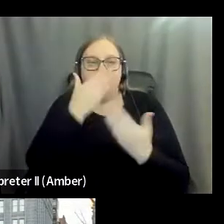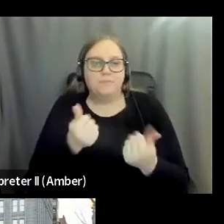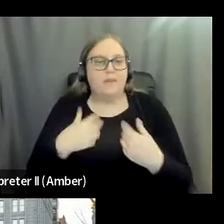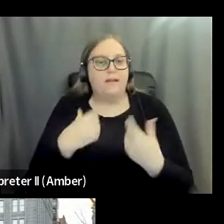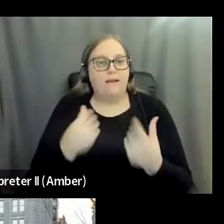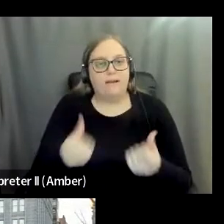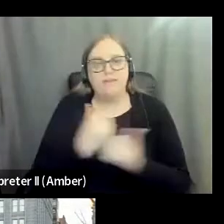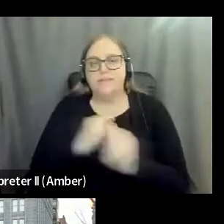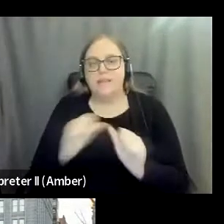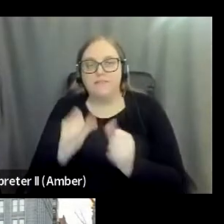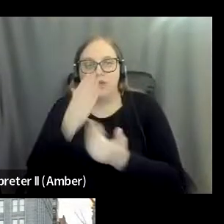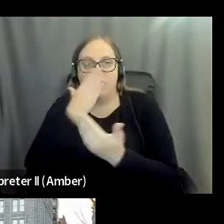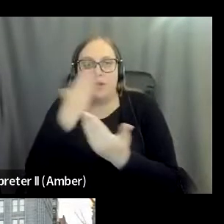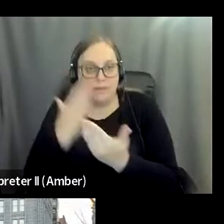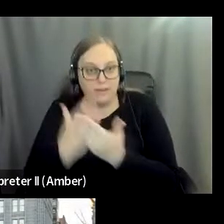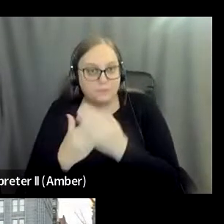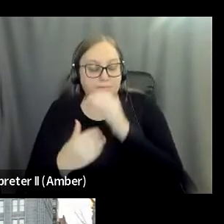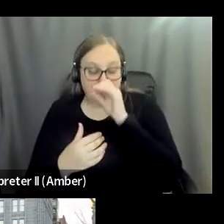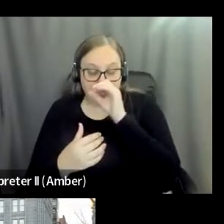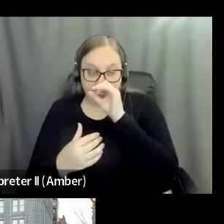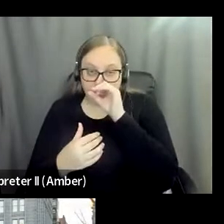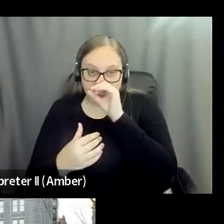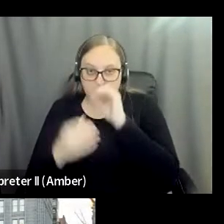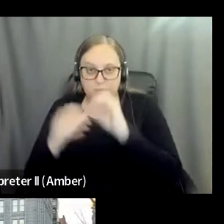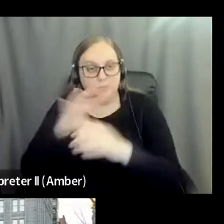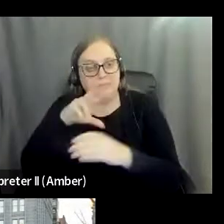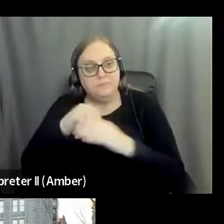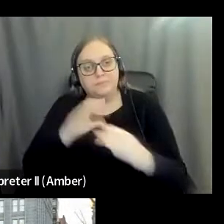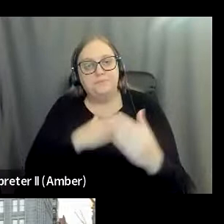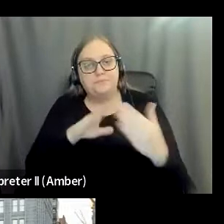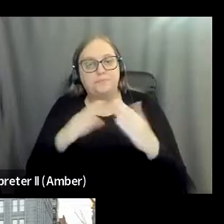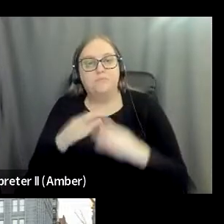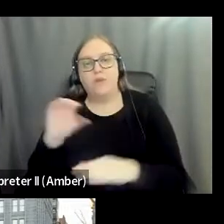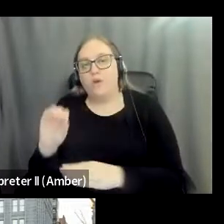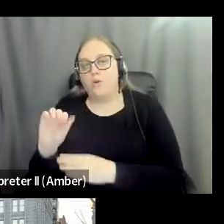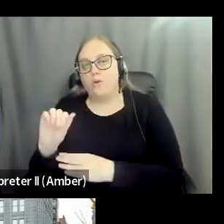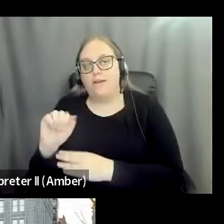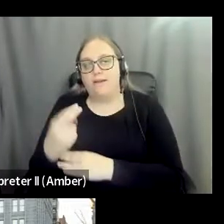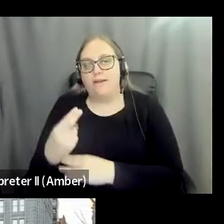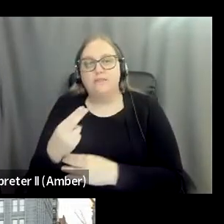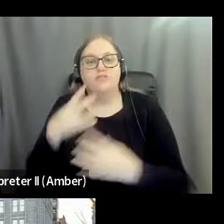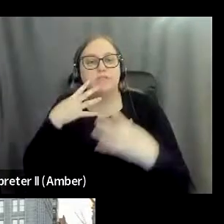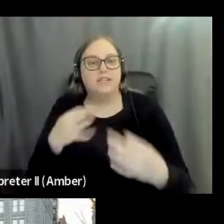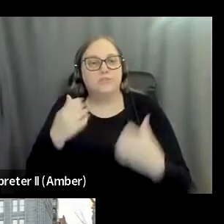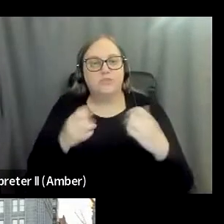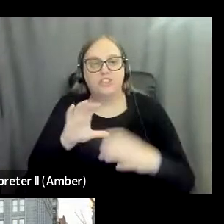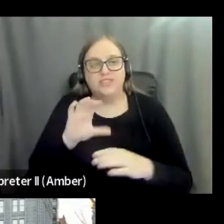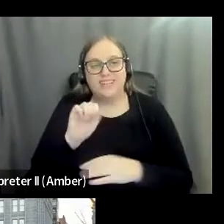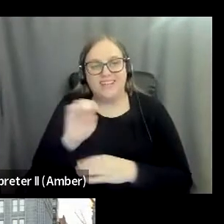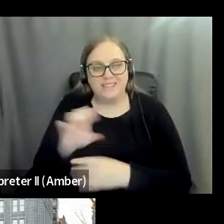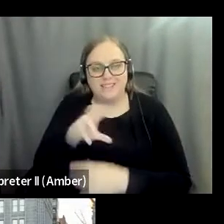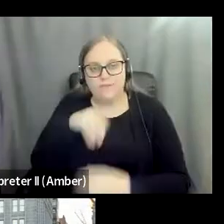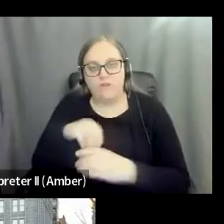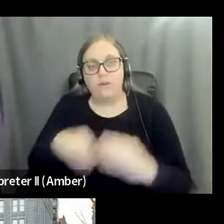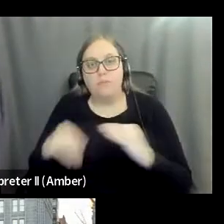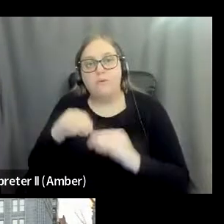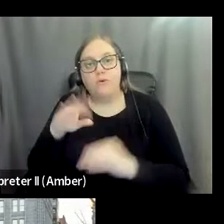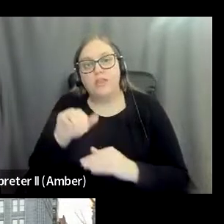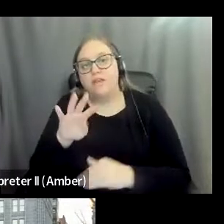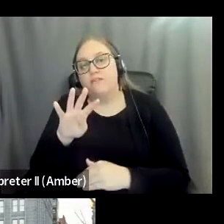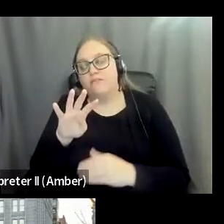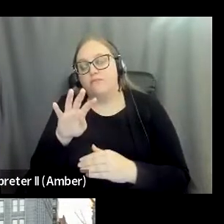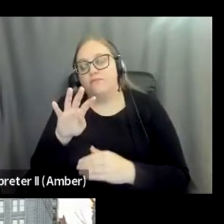well-being in our community. The OAH decides contested cases involving more than 40 District of